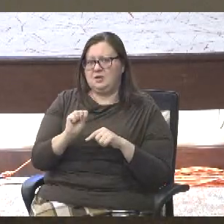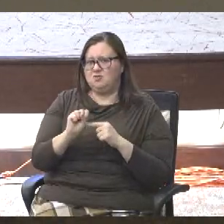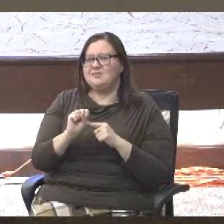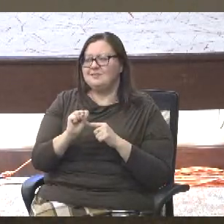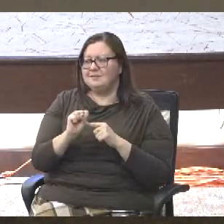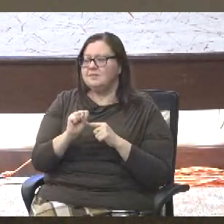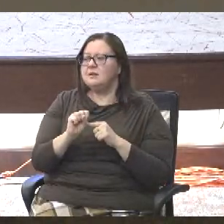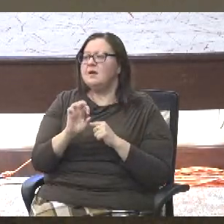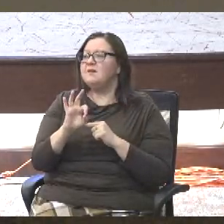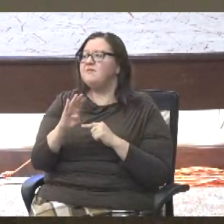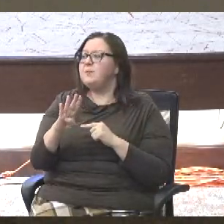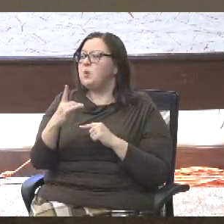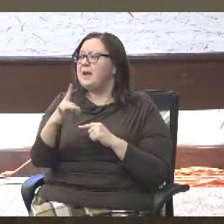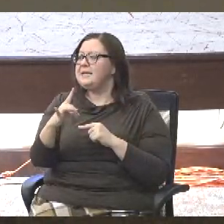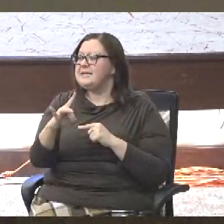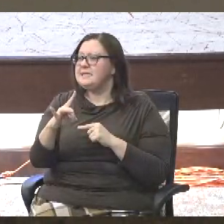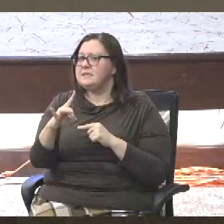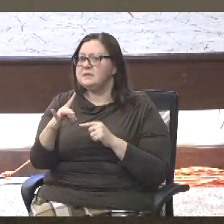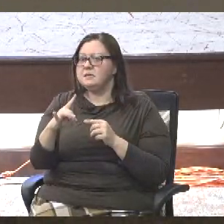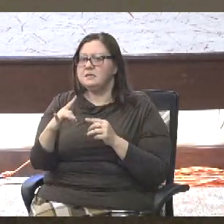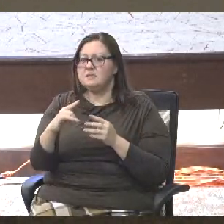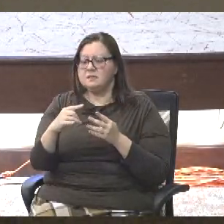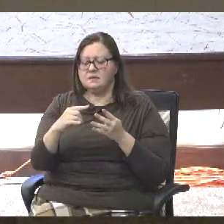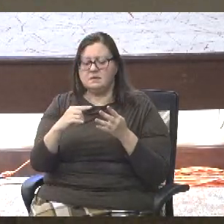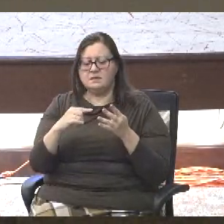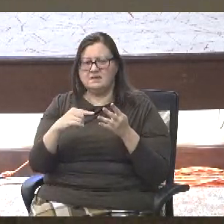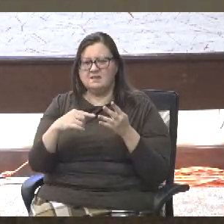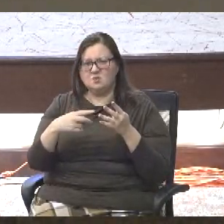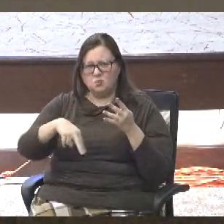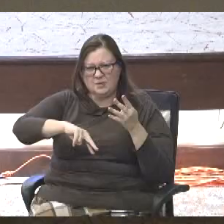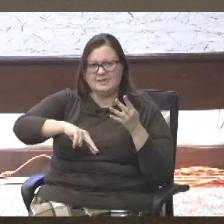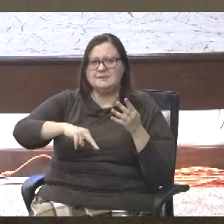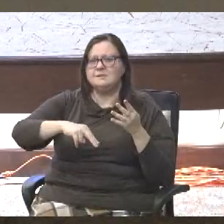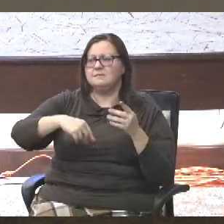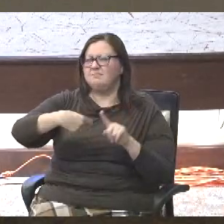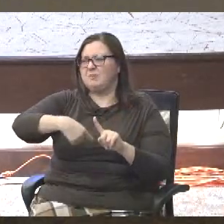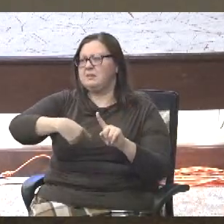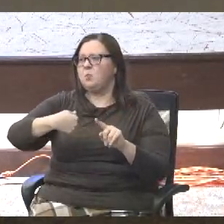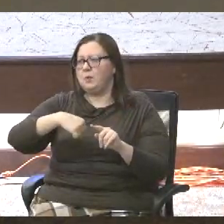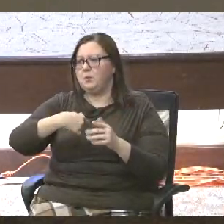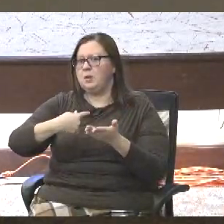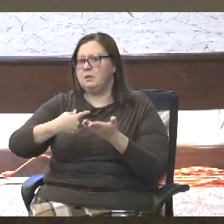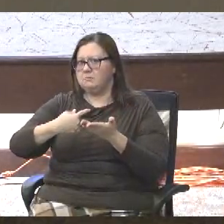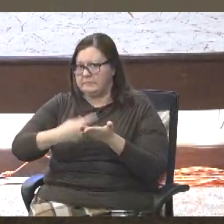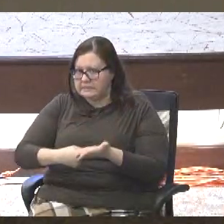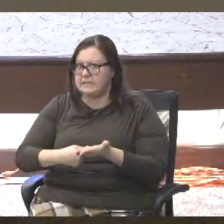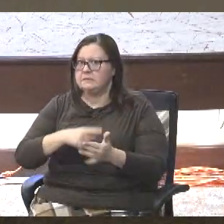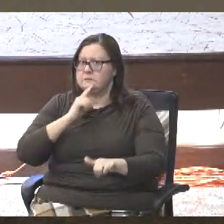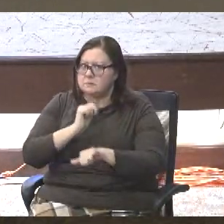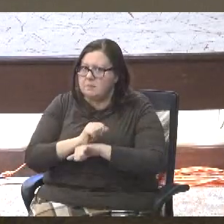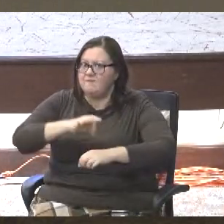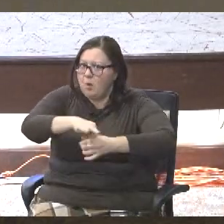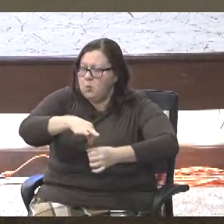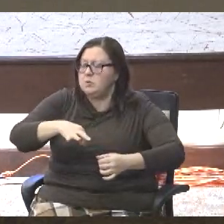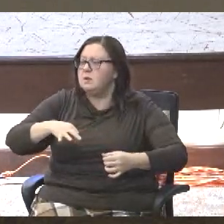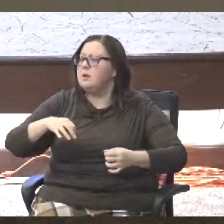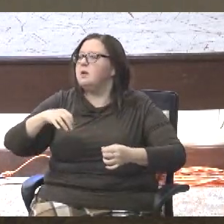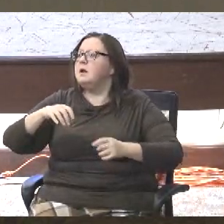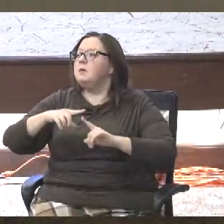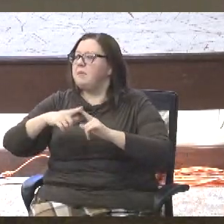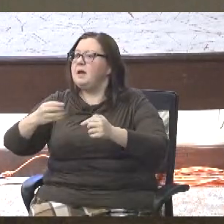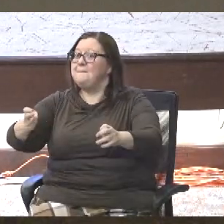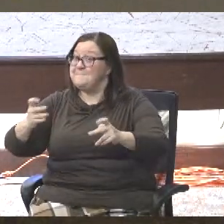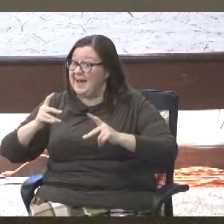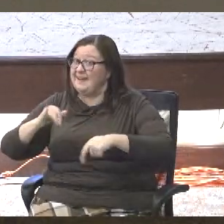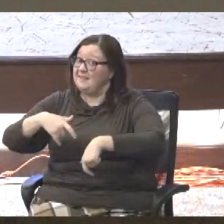February 18th meeting, Andy will actually be voting on that. So as you can return, I hate for you to be here every time,